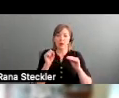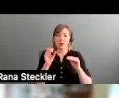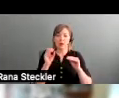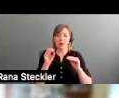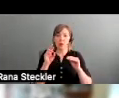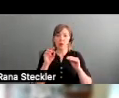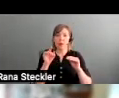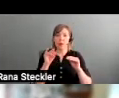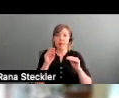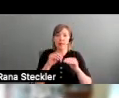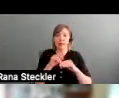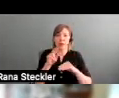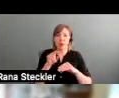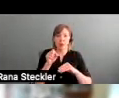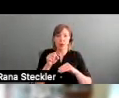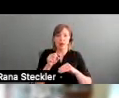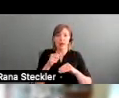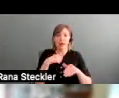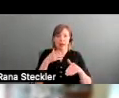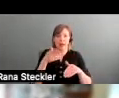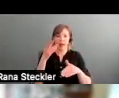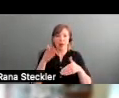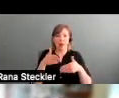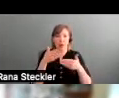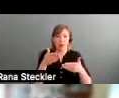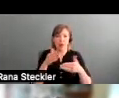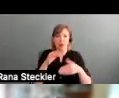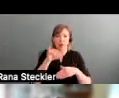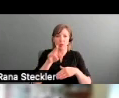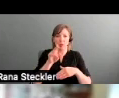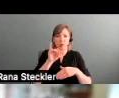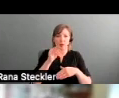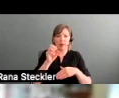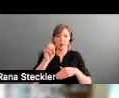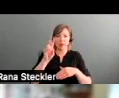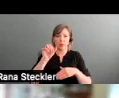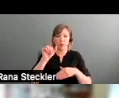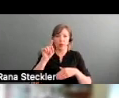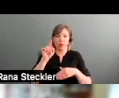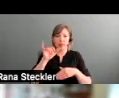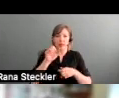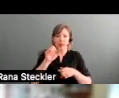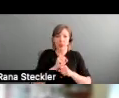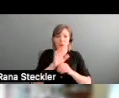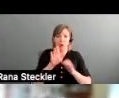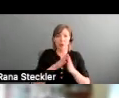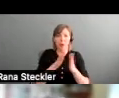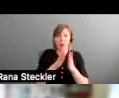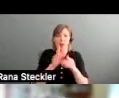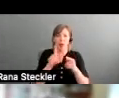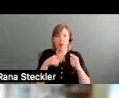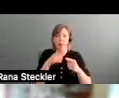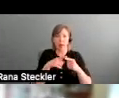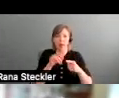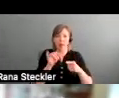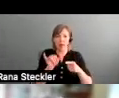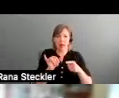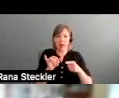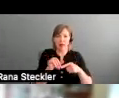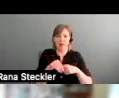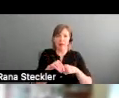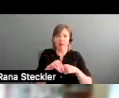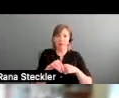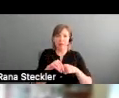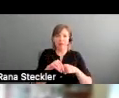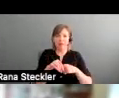the US. I highly recommend Judith Swayze's work, her book about Thorazine. Thorazine